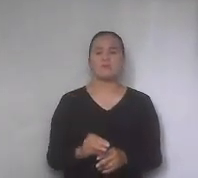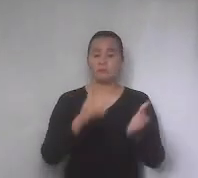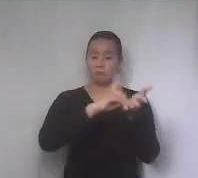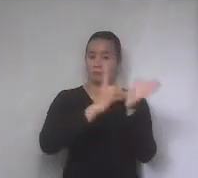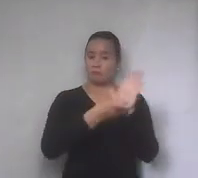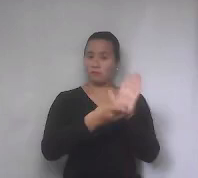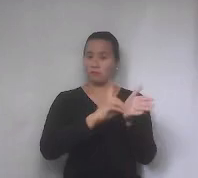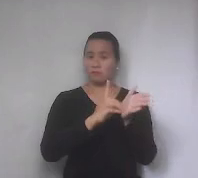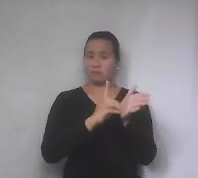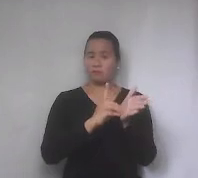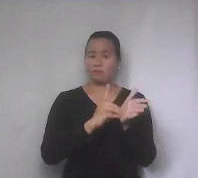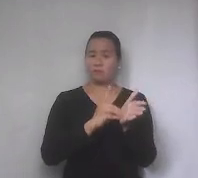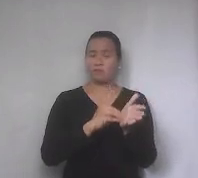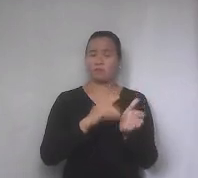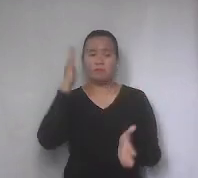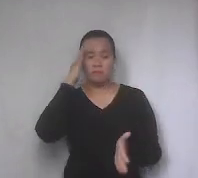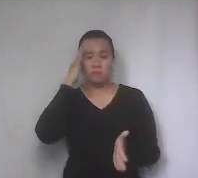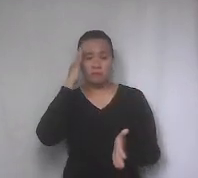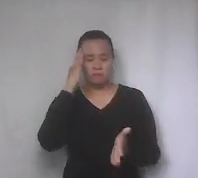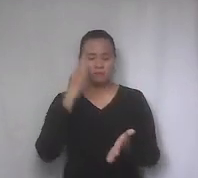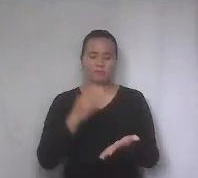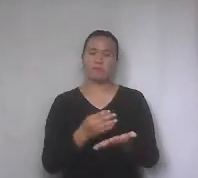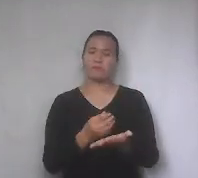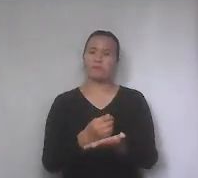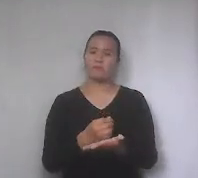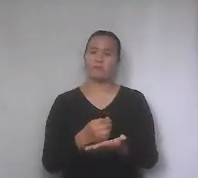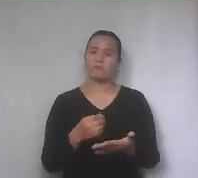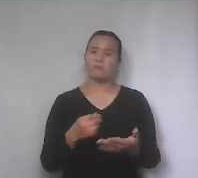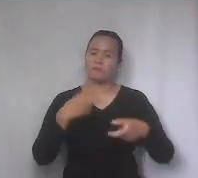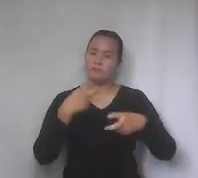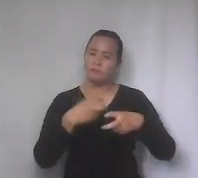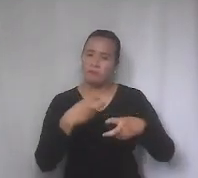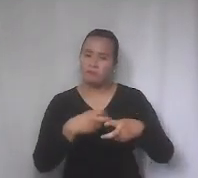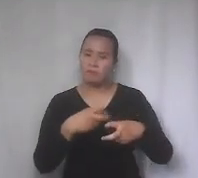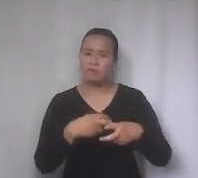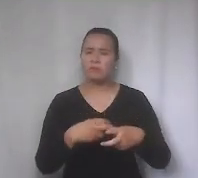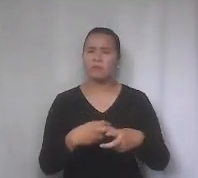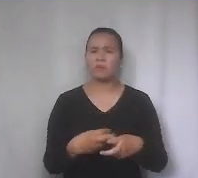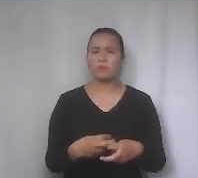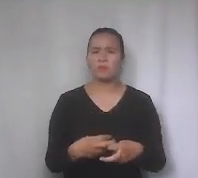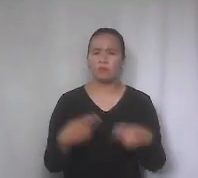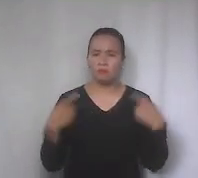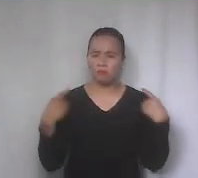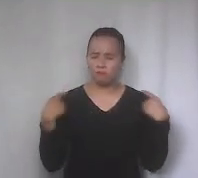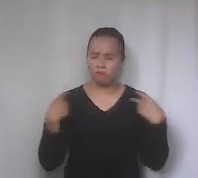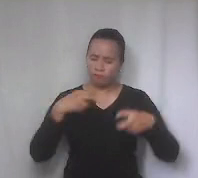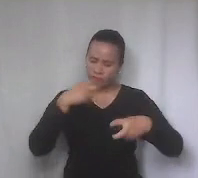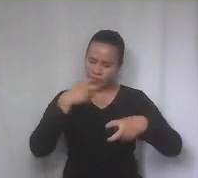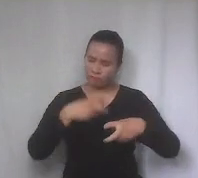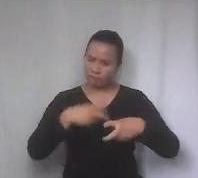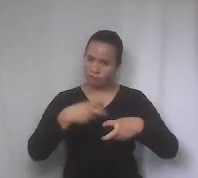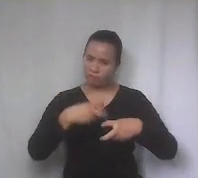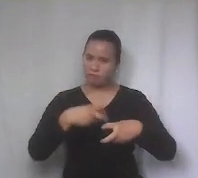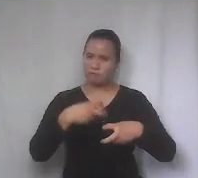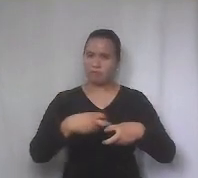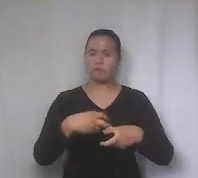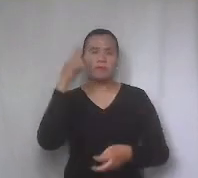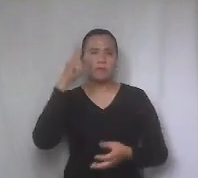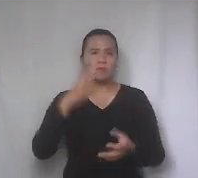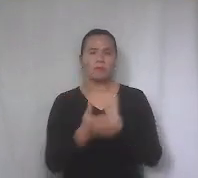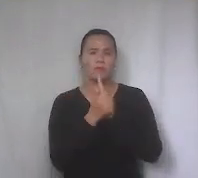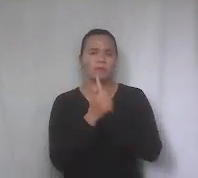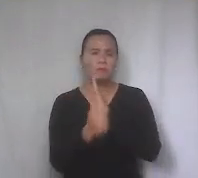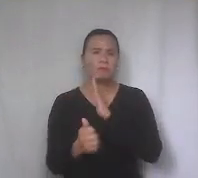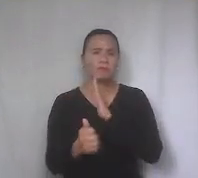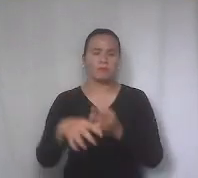When we are experiencing challenges in decoding, we have difficulty with mastering the basic letter sounds, blending these sounds to